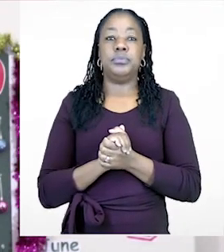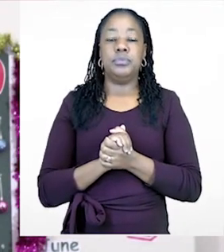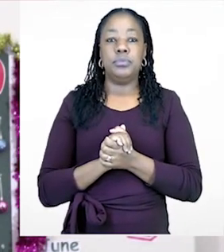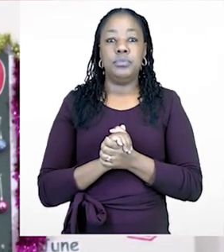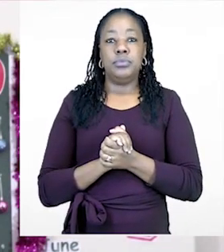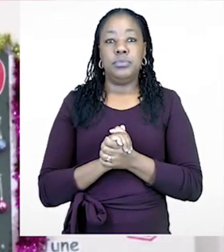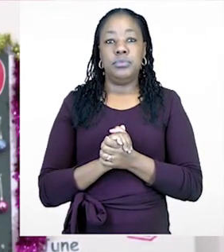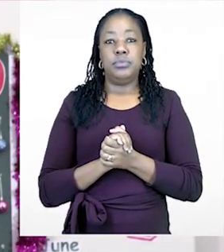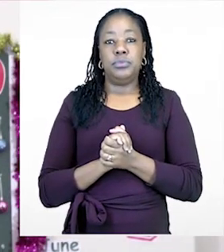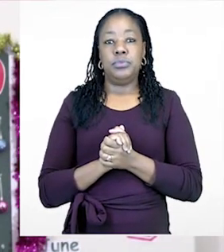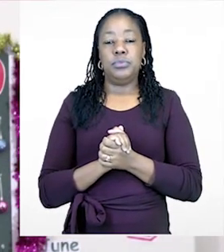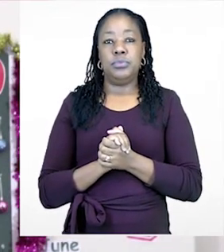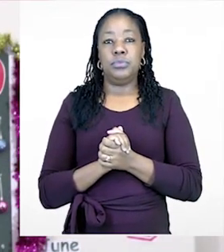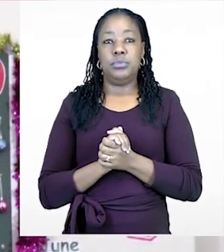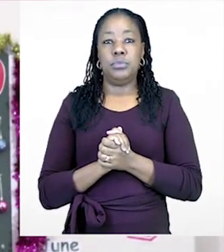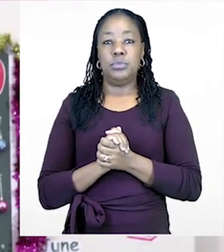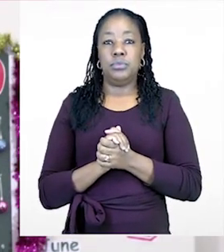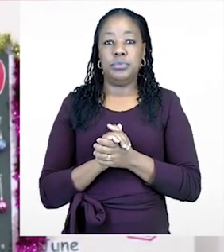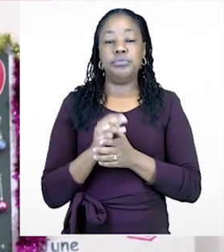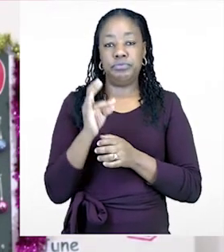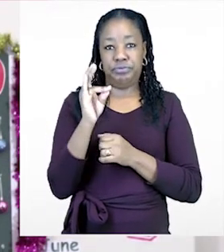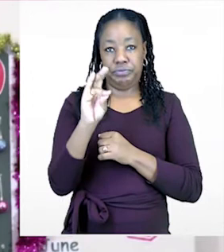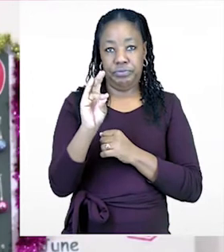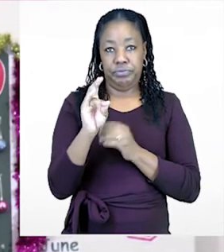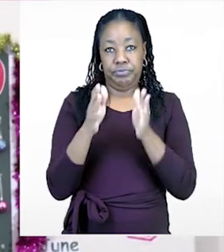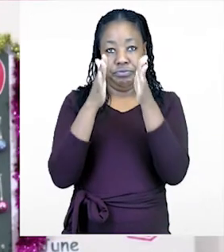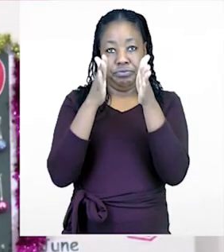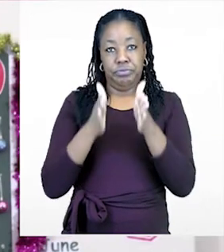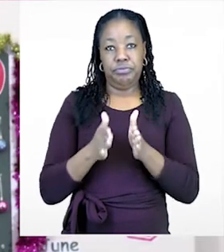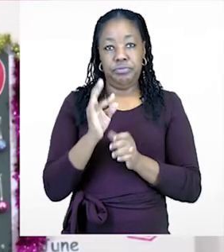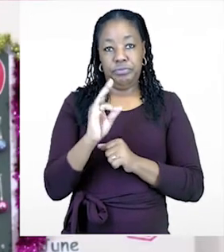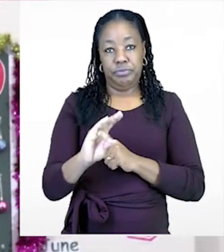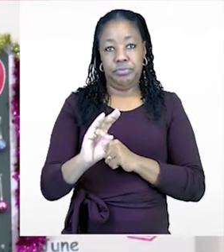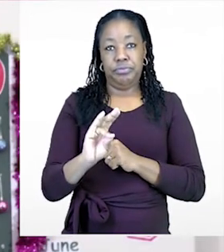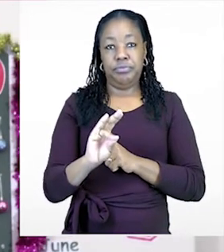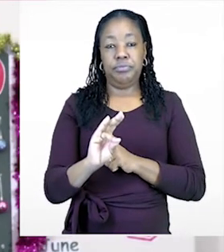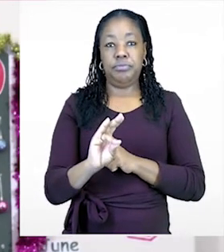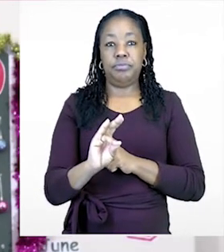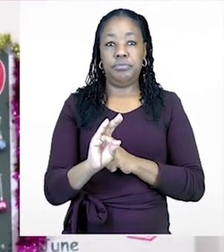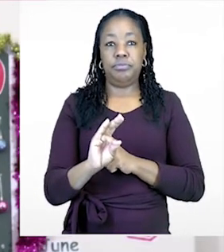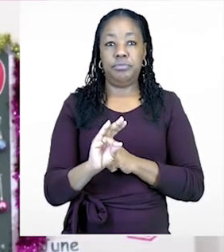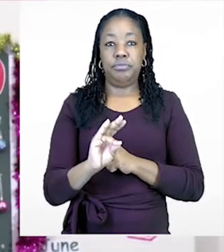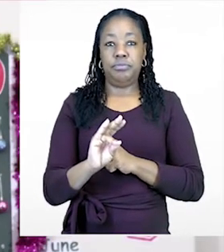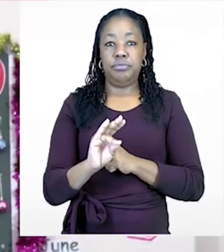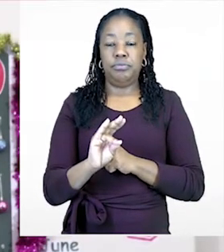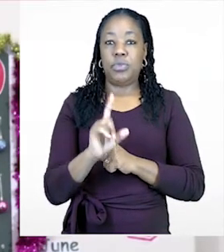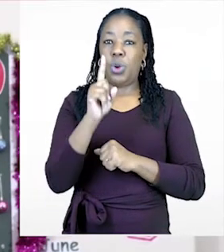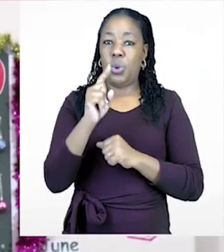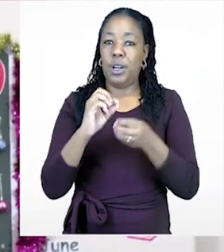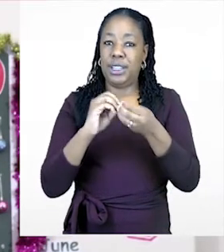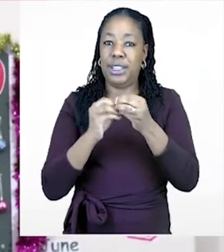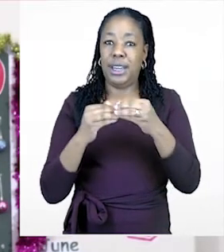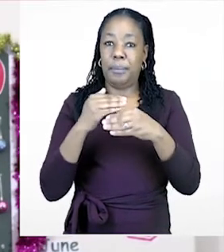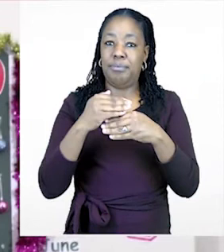move on to the next one. The next number is 7. So what is one number more